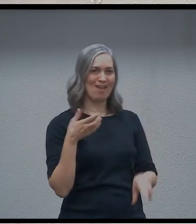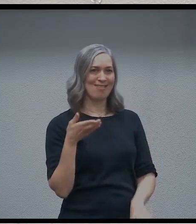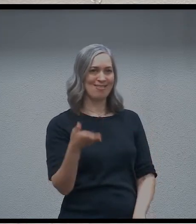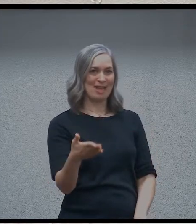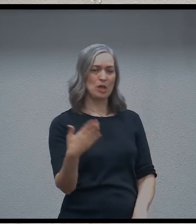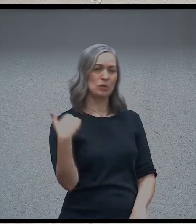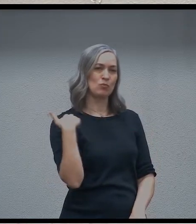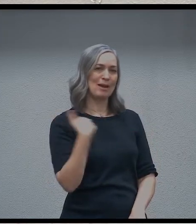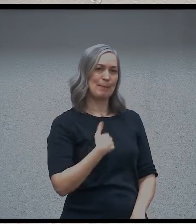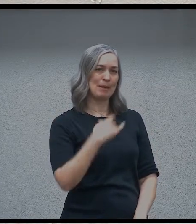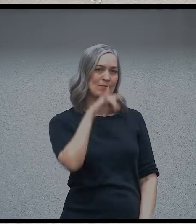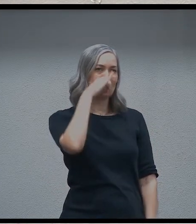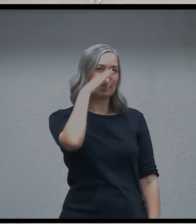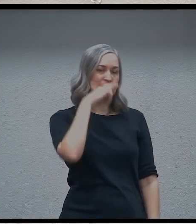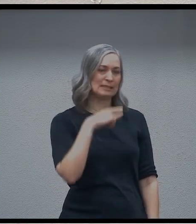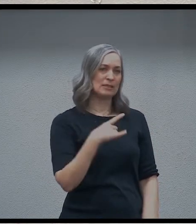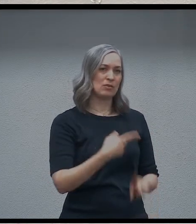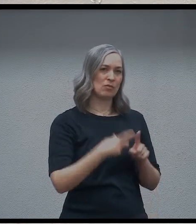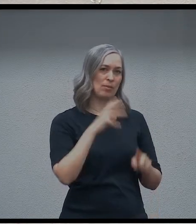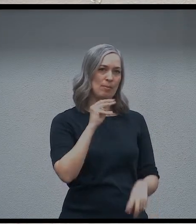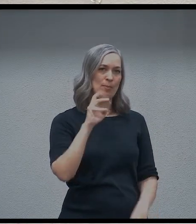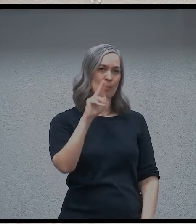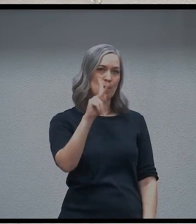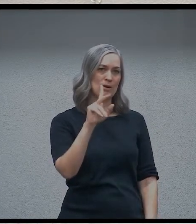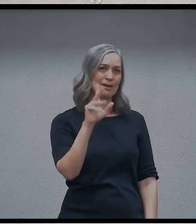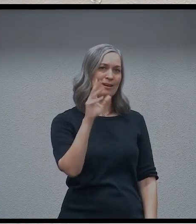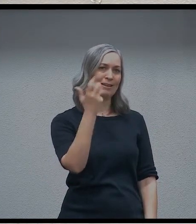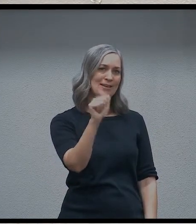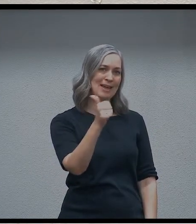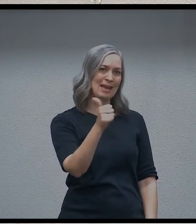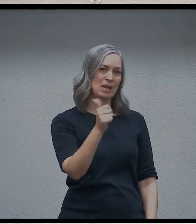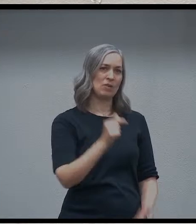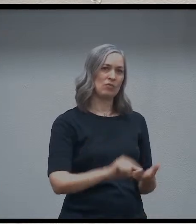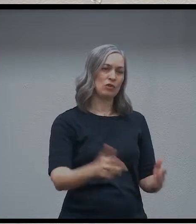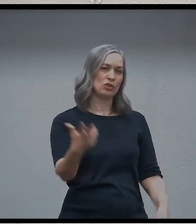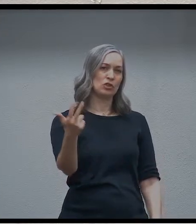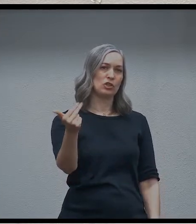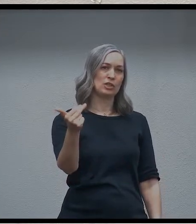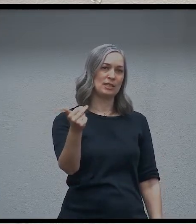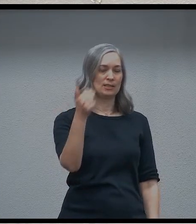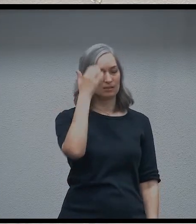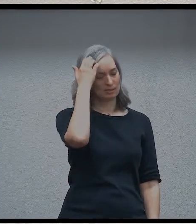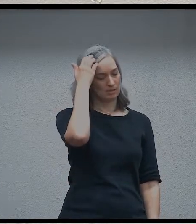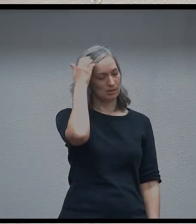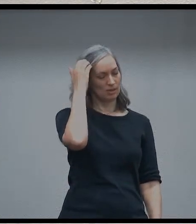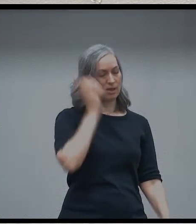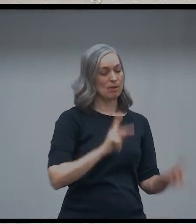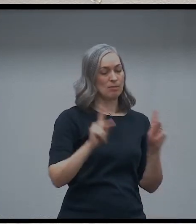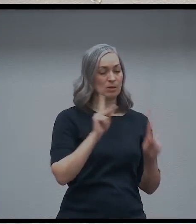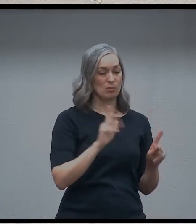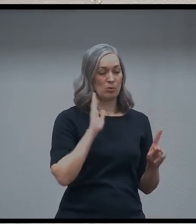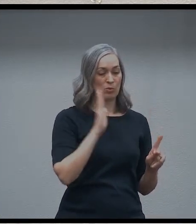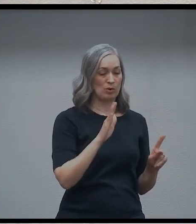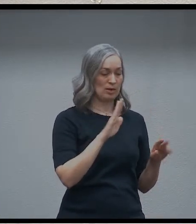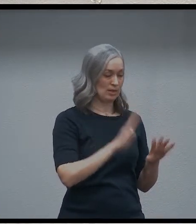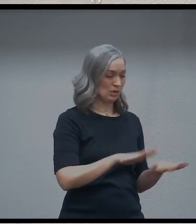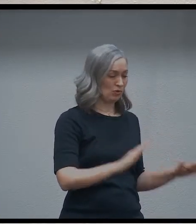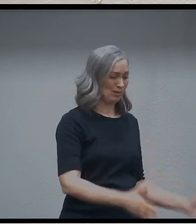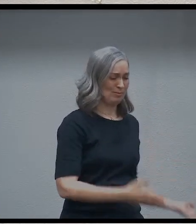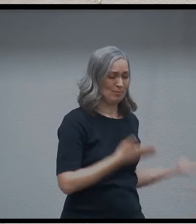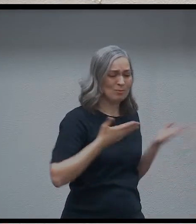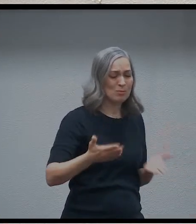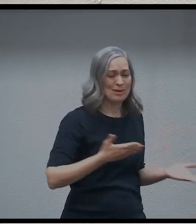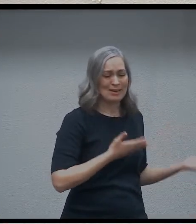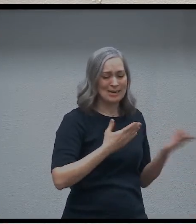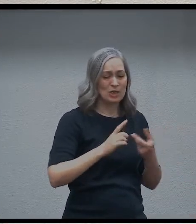of these kids. This is from Mark chapter 10, verse 13. It says, people were bringing little children to Jesus from him